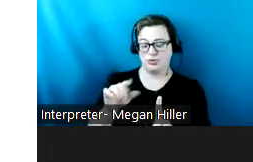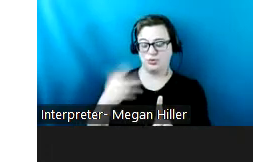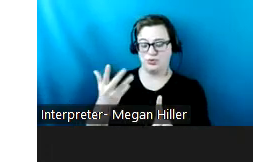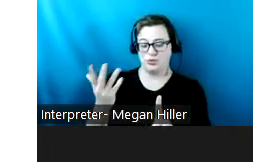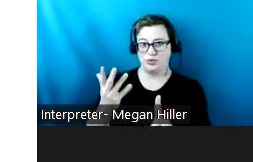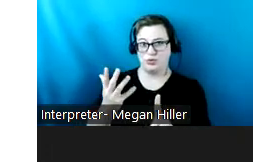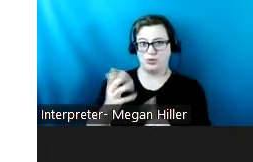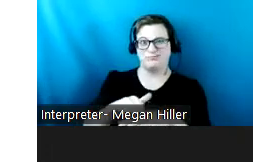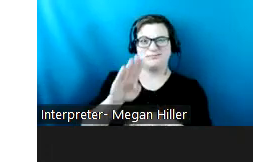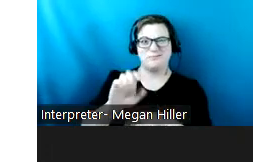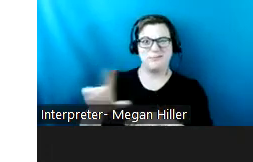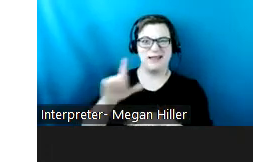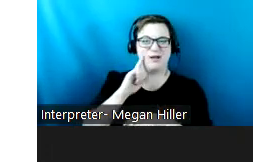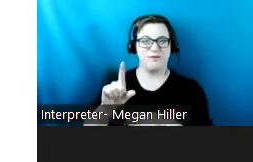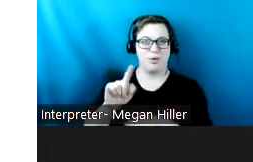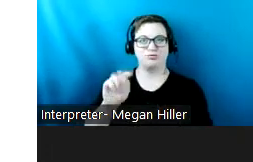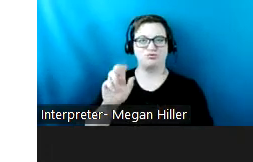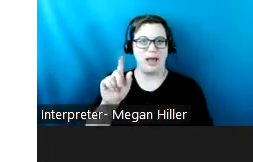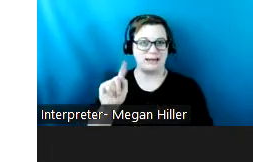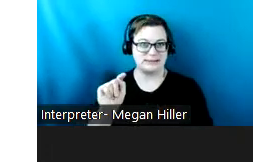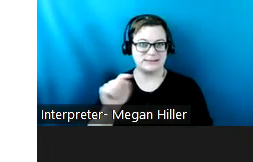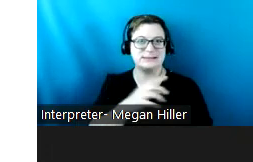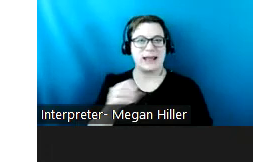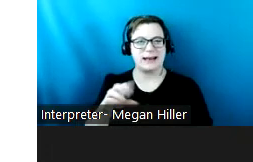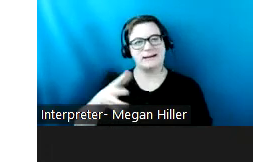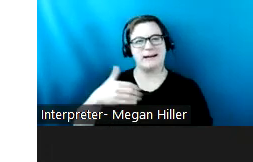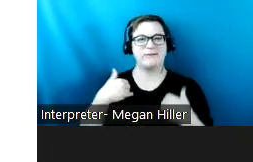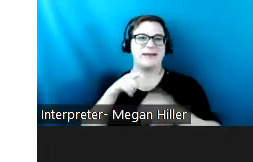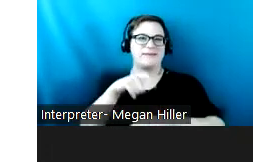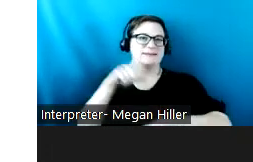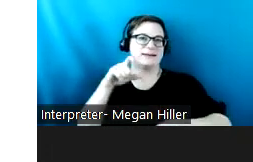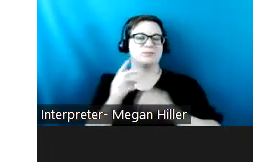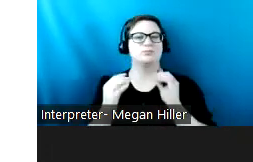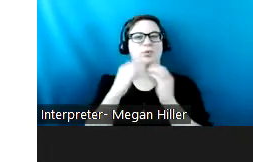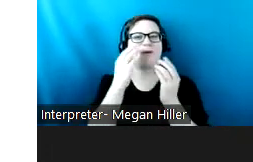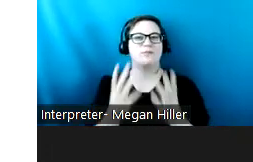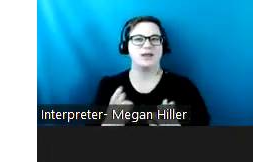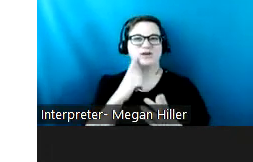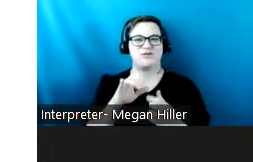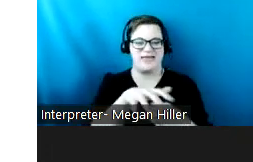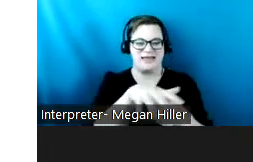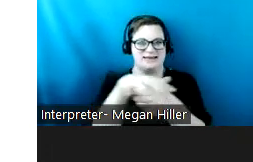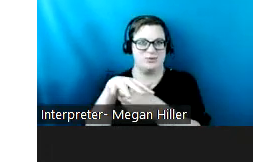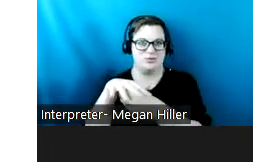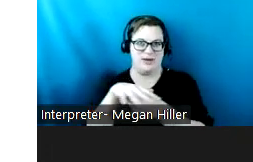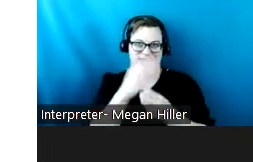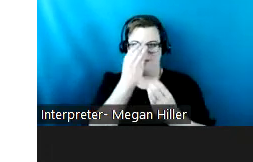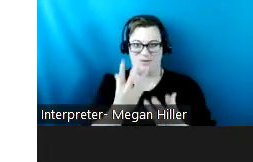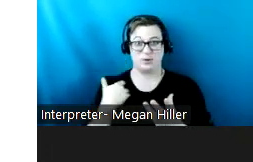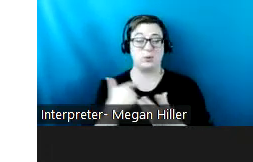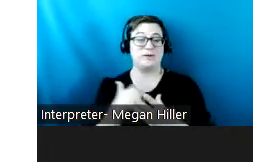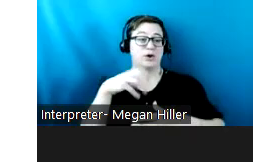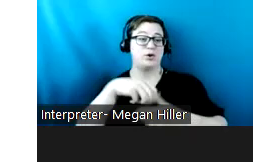build trust and build and kind of have that time to be able to get some of that more information, that demographic information. And so we have included this initial